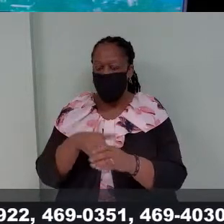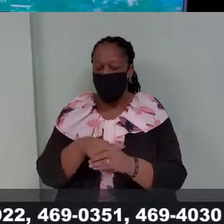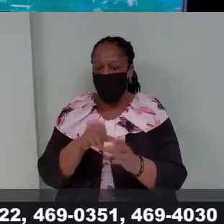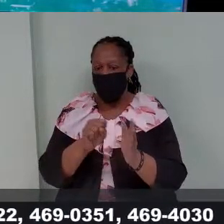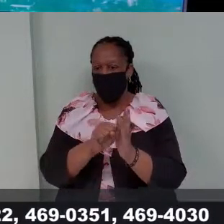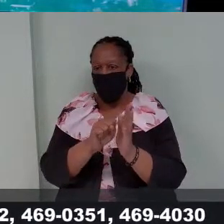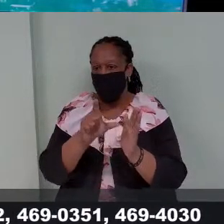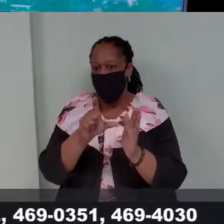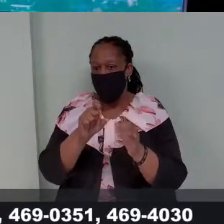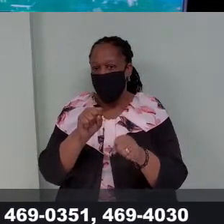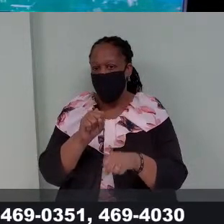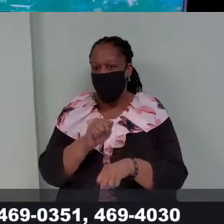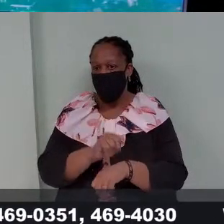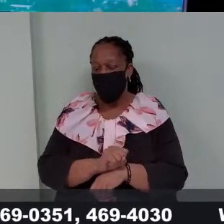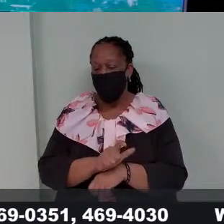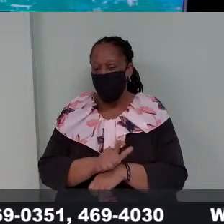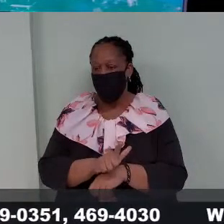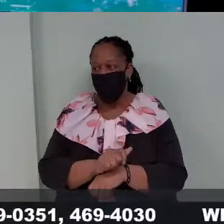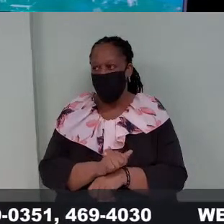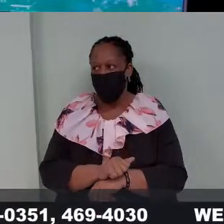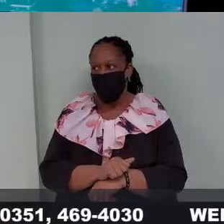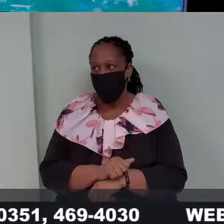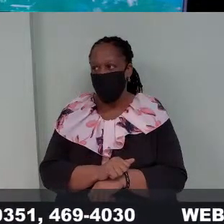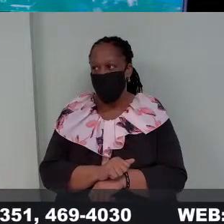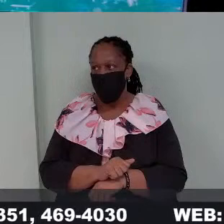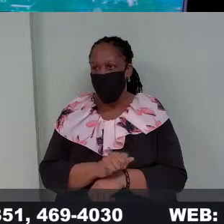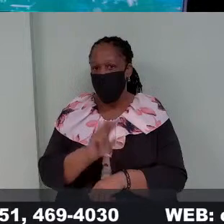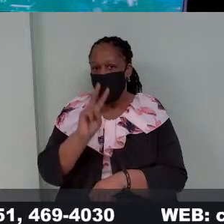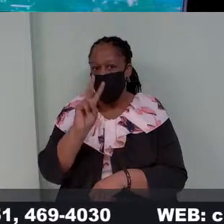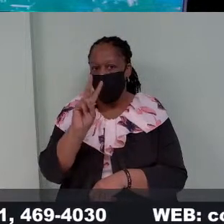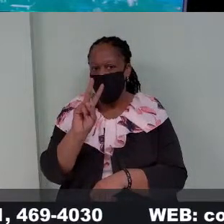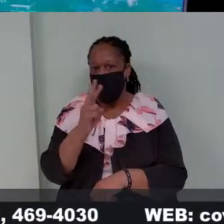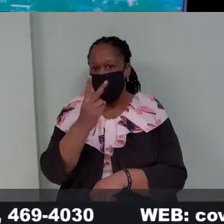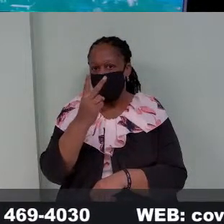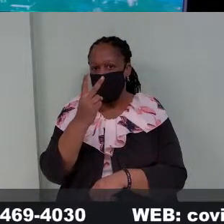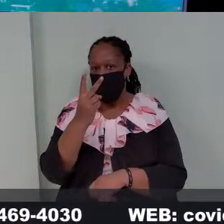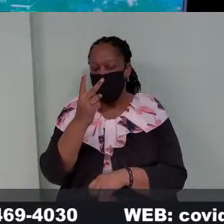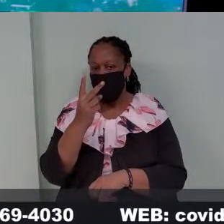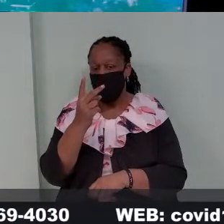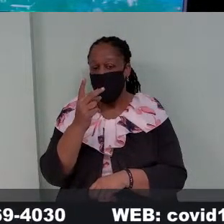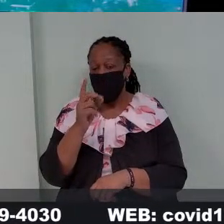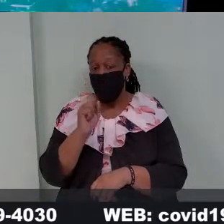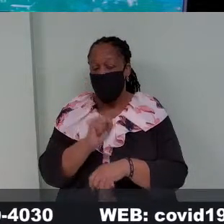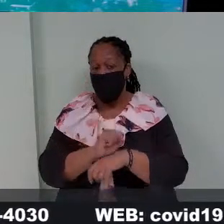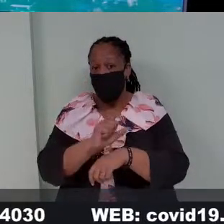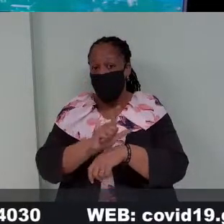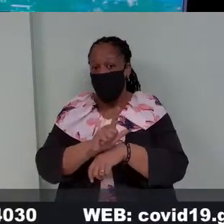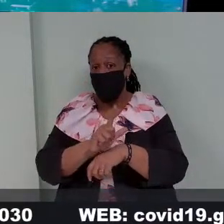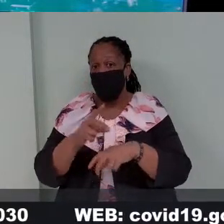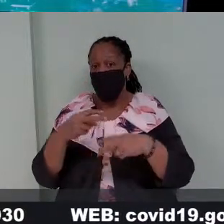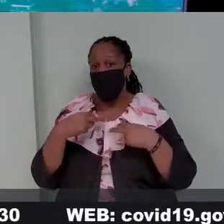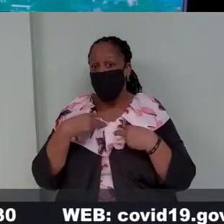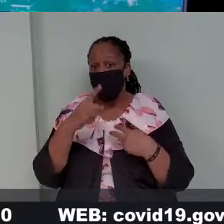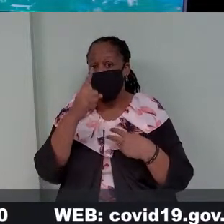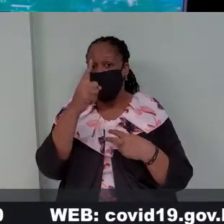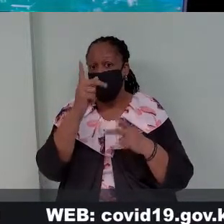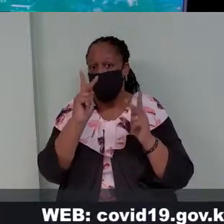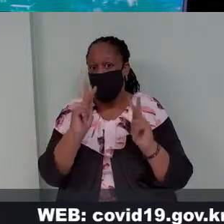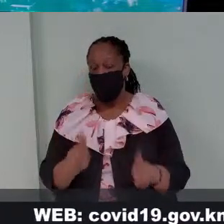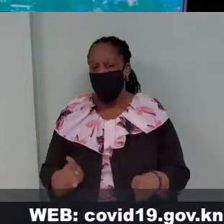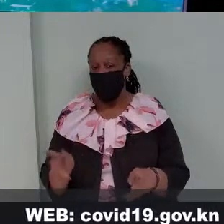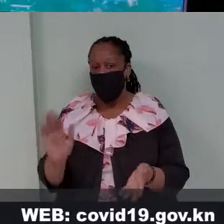Lucia, which said that the second death of COVID-19 was recorded last night,